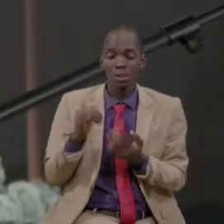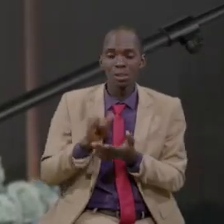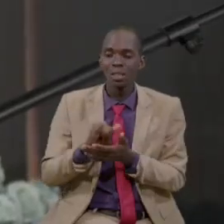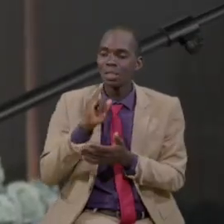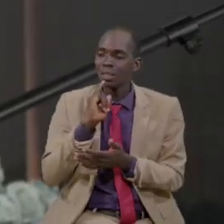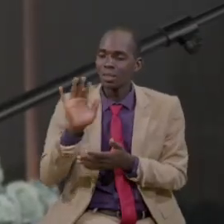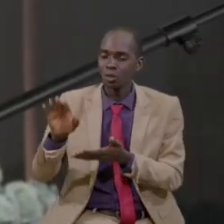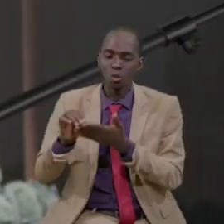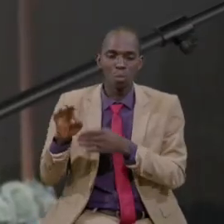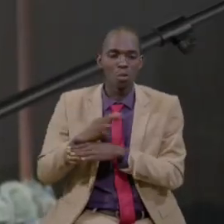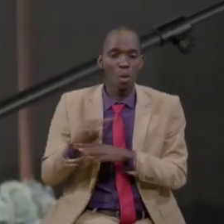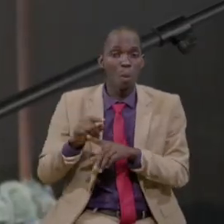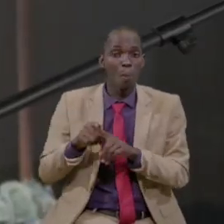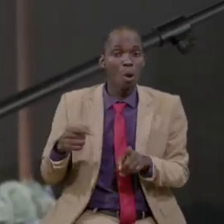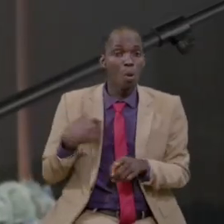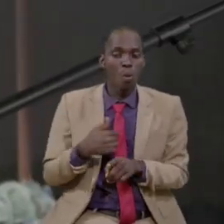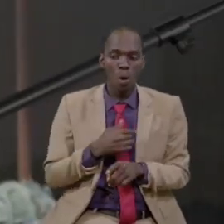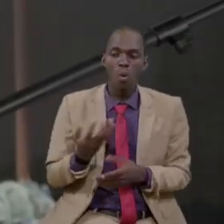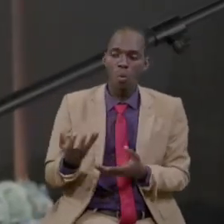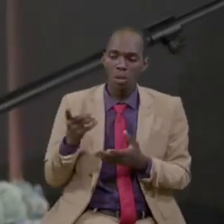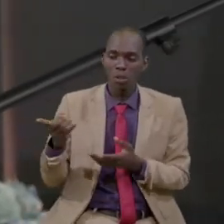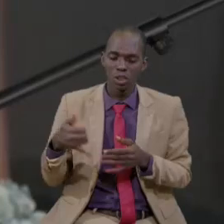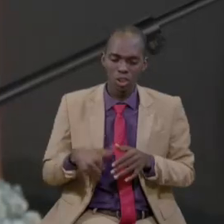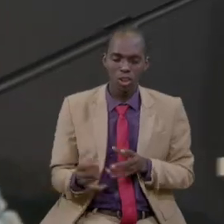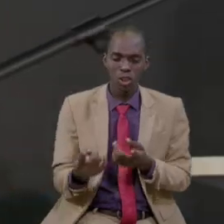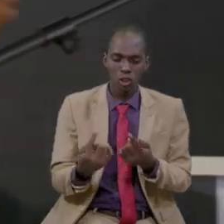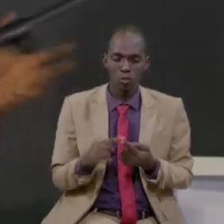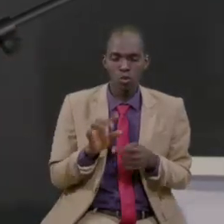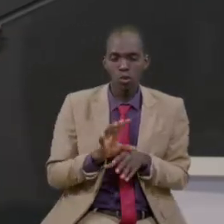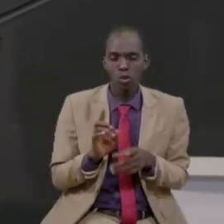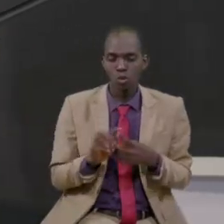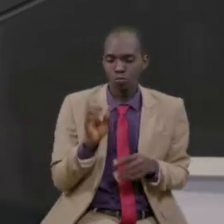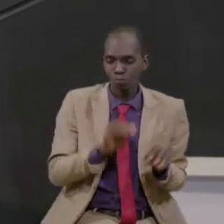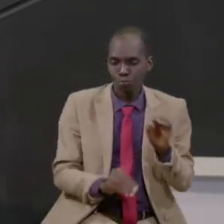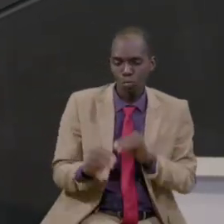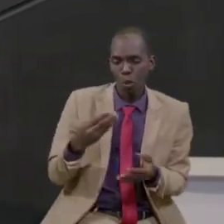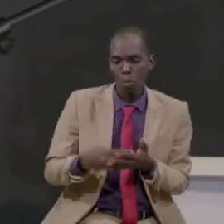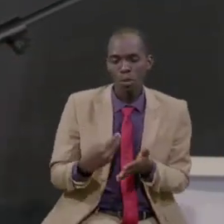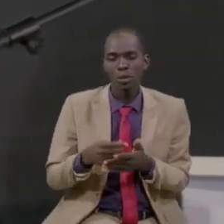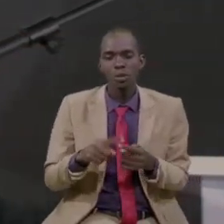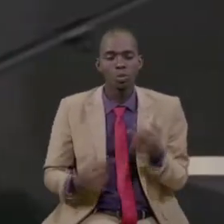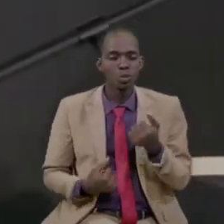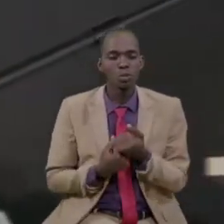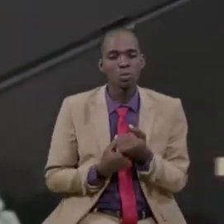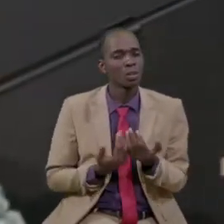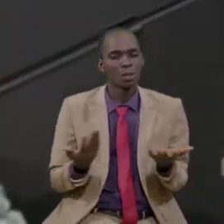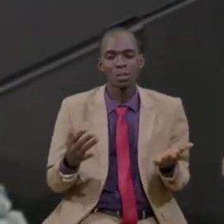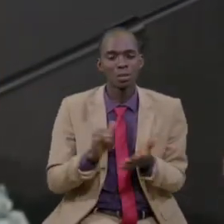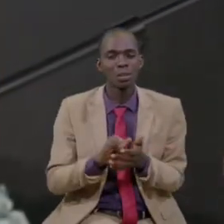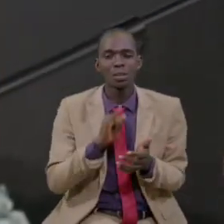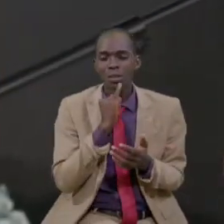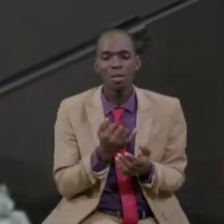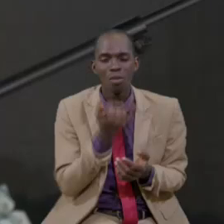tithe and offering. That's selfish now. You want to get his money, even though he's throwing his